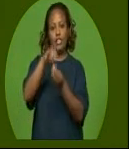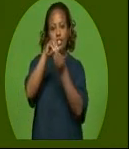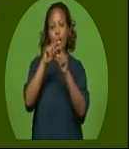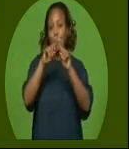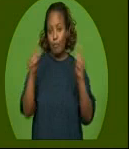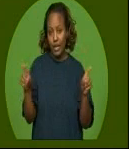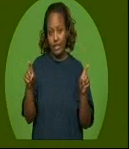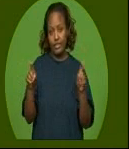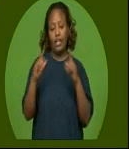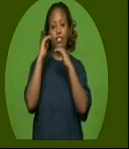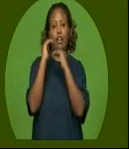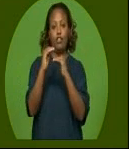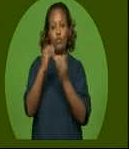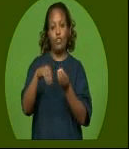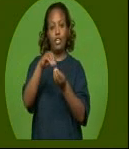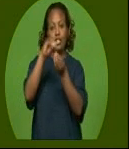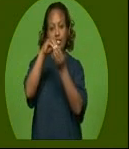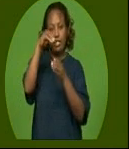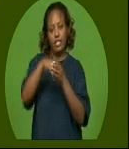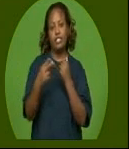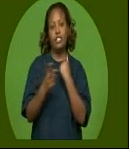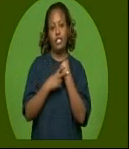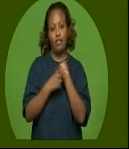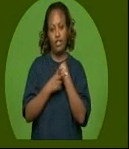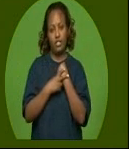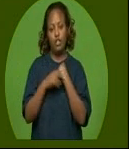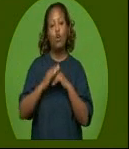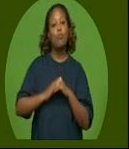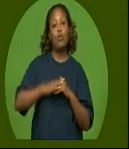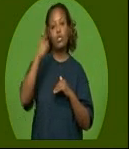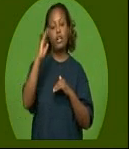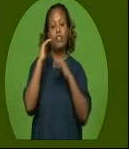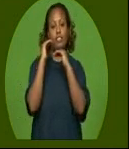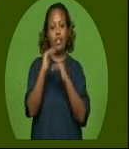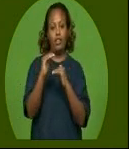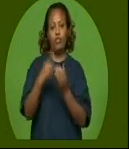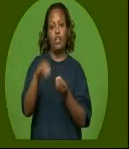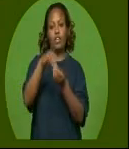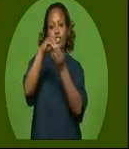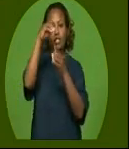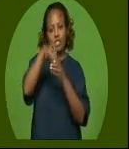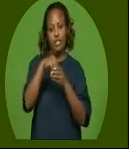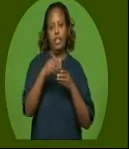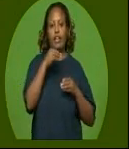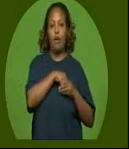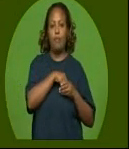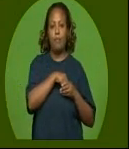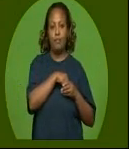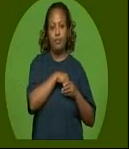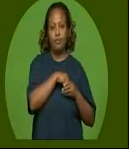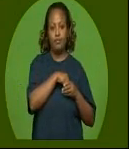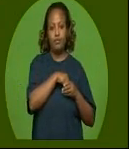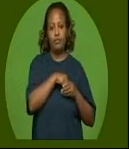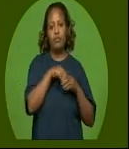also increase, but the rate of increase in savings is more than the rate of increase in